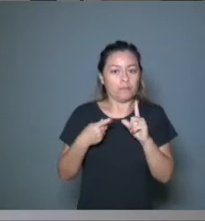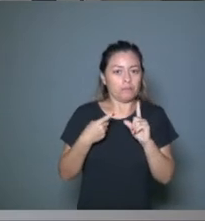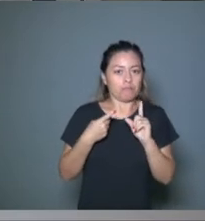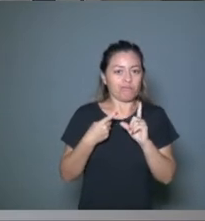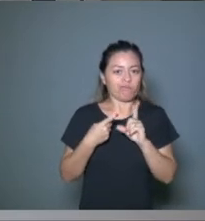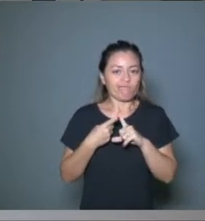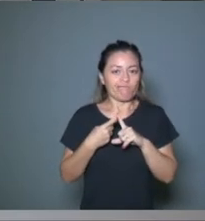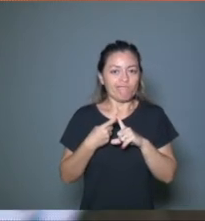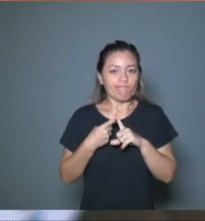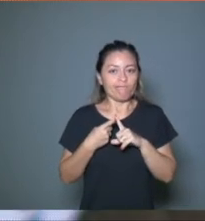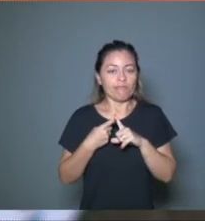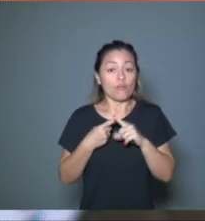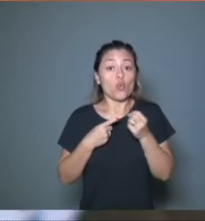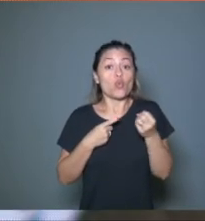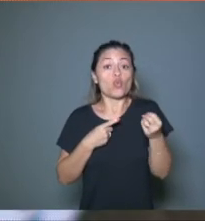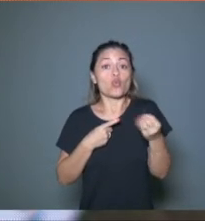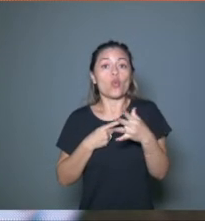questions.